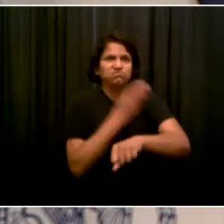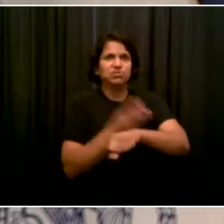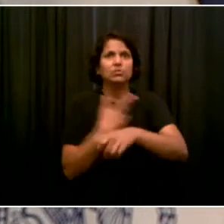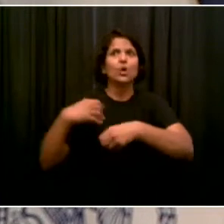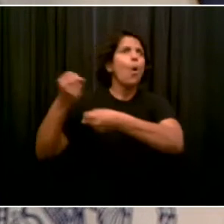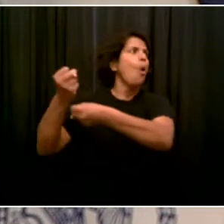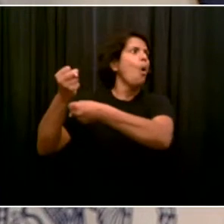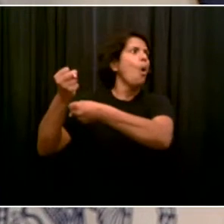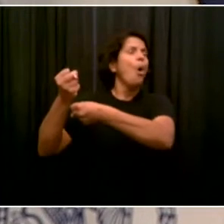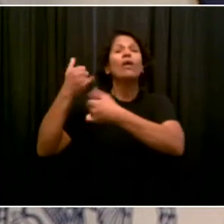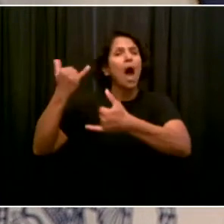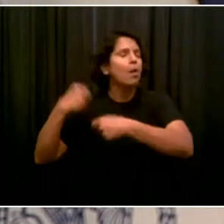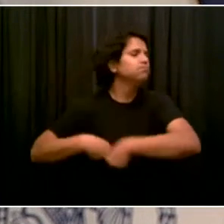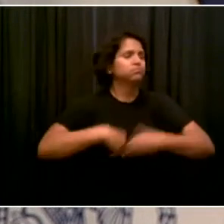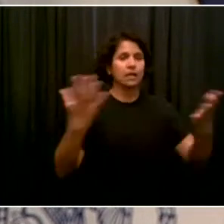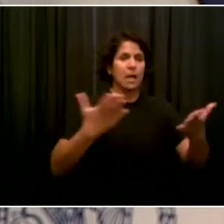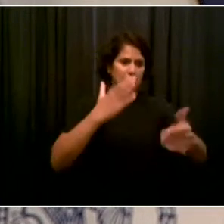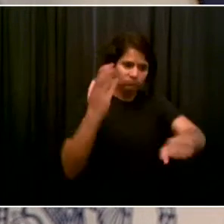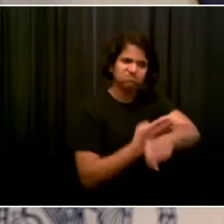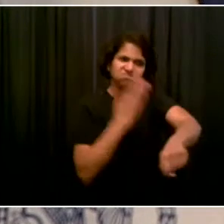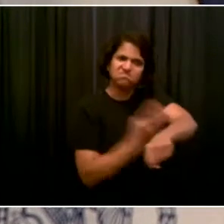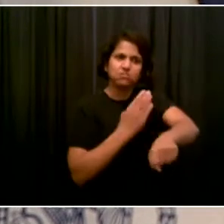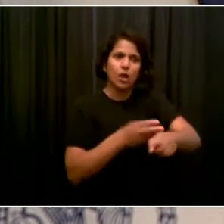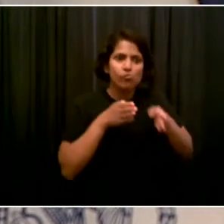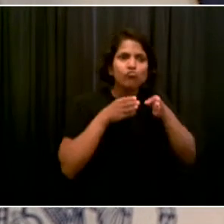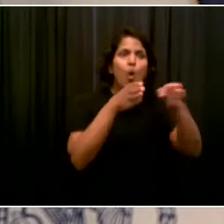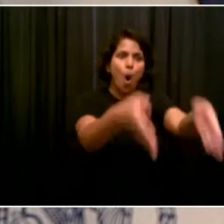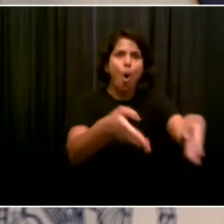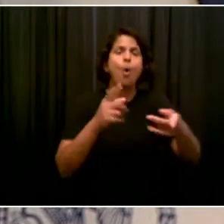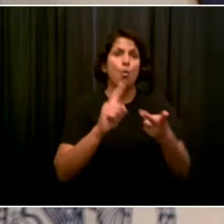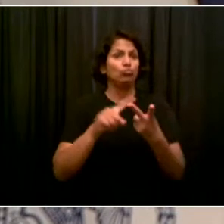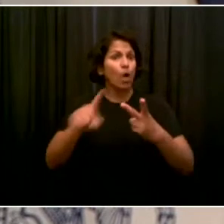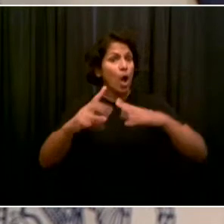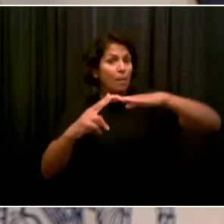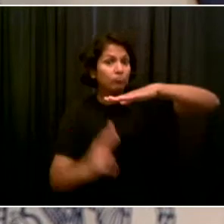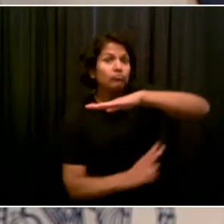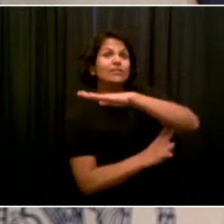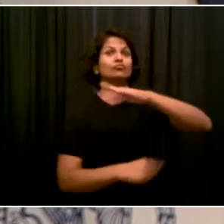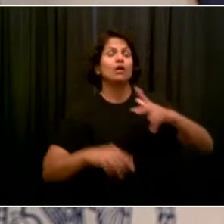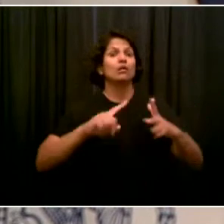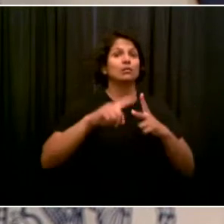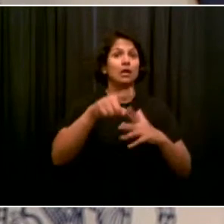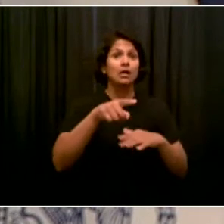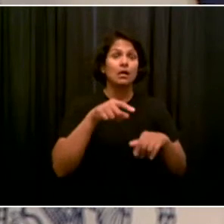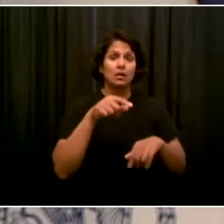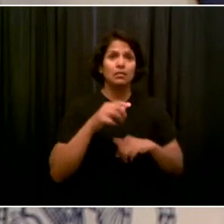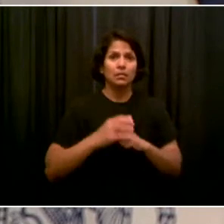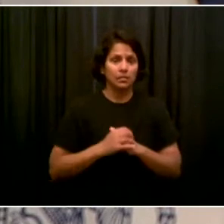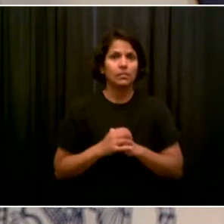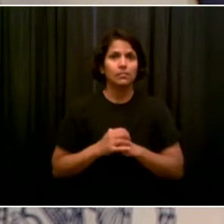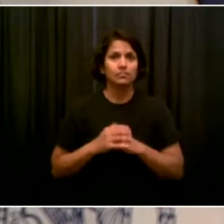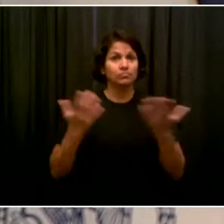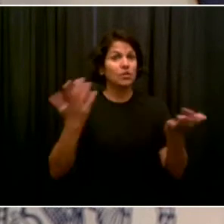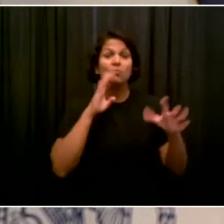Brooklynite like me, you know how important it is. But even if you don't come from Brooklyn, the BQE matters to the whole city.